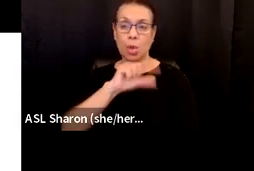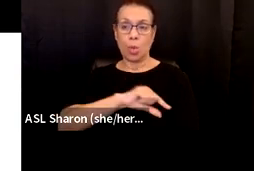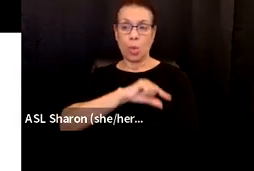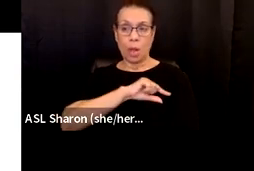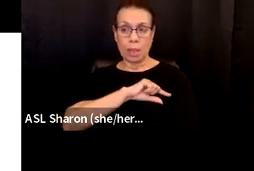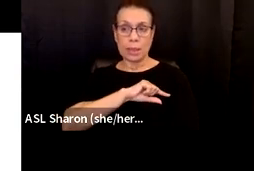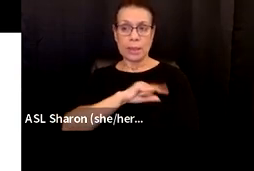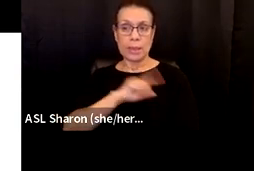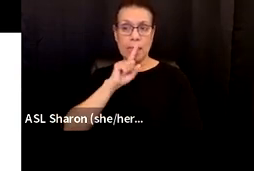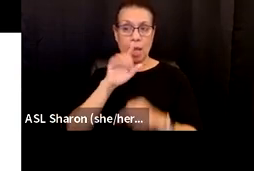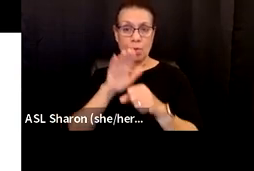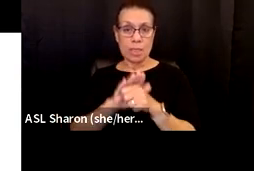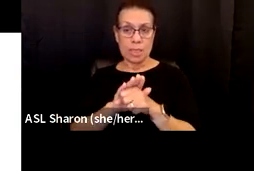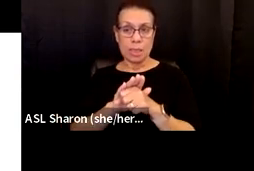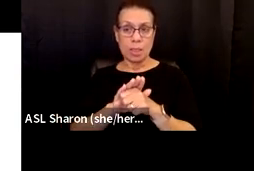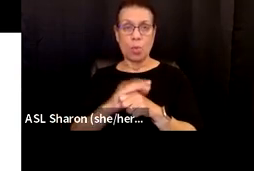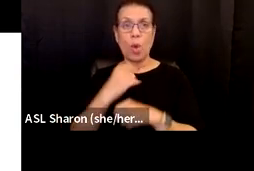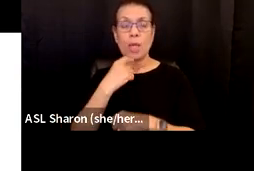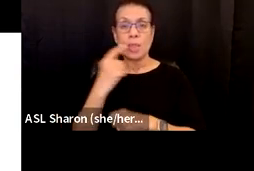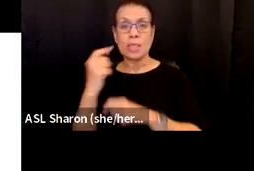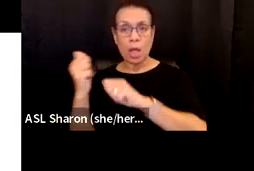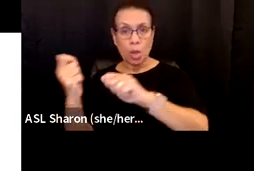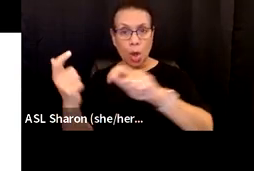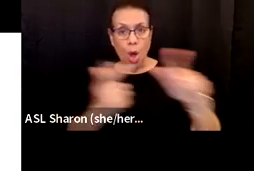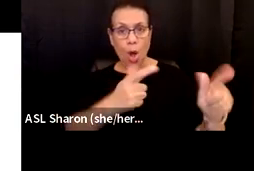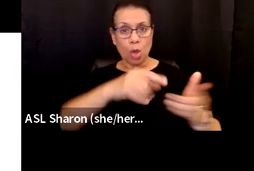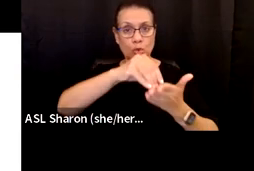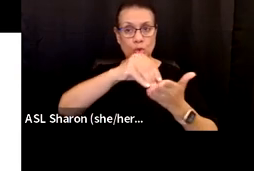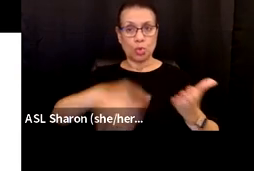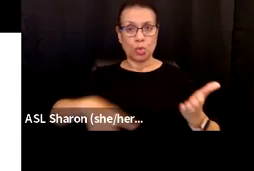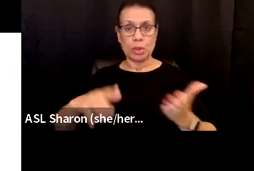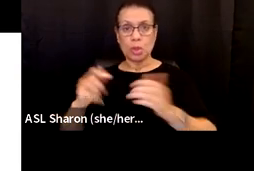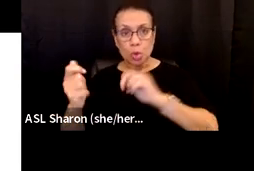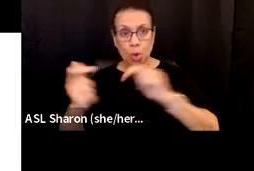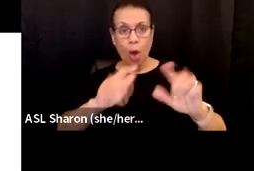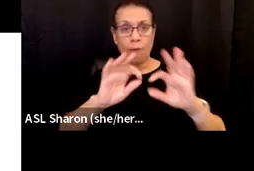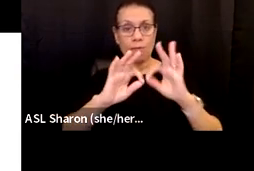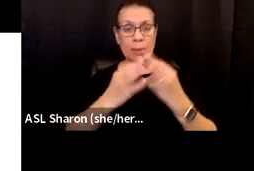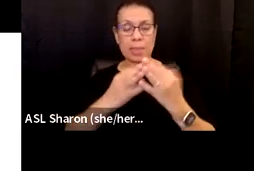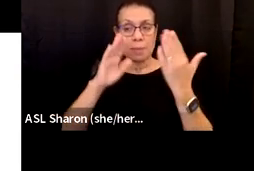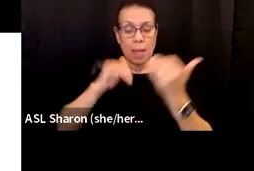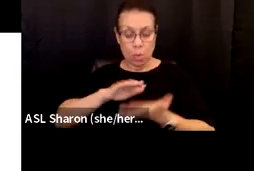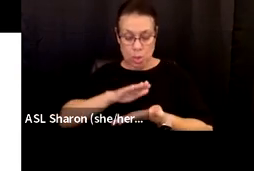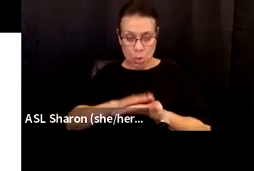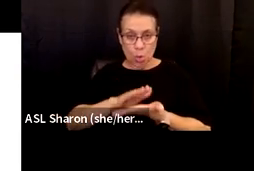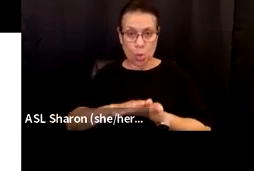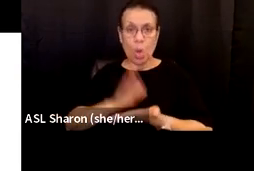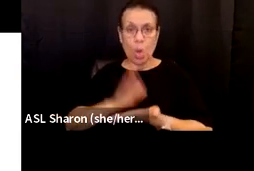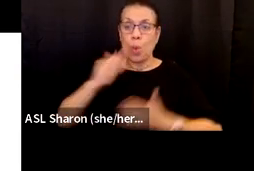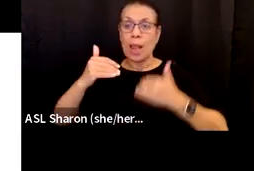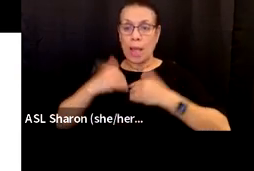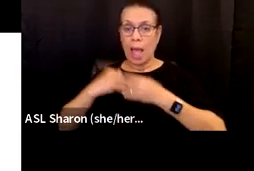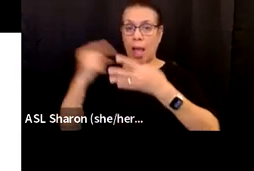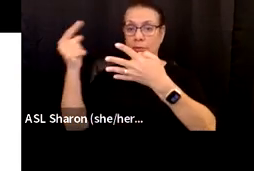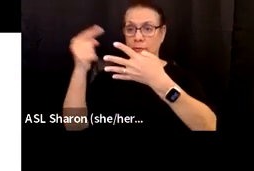our community what every family and every student can expect as it relates to their academic opportunities